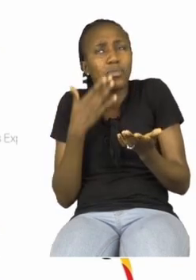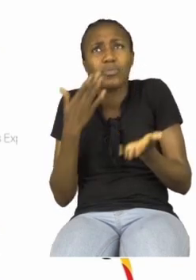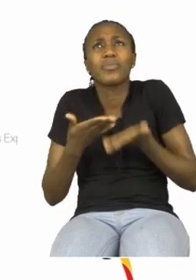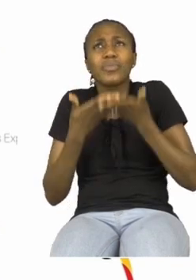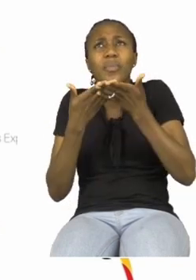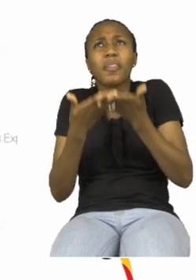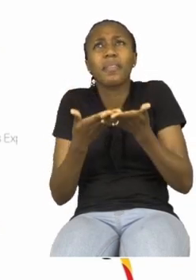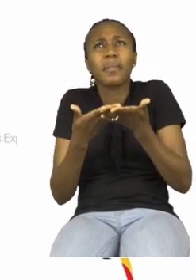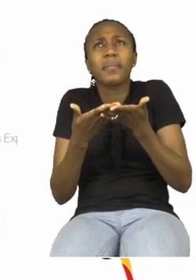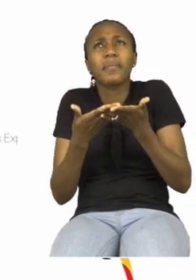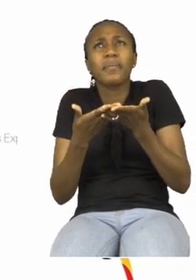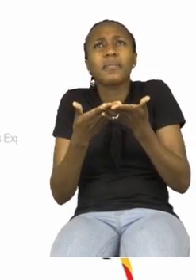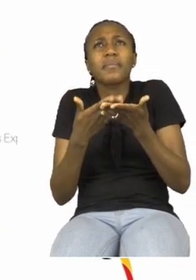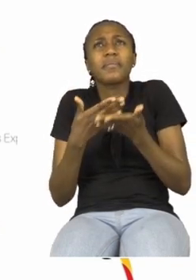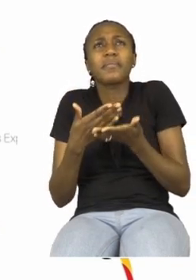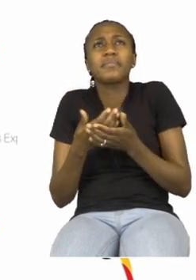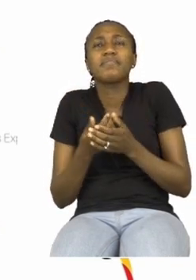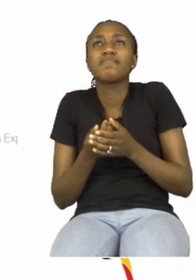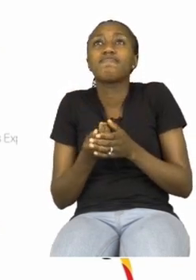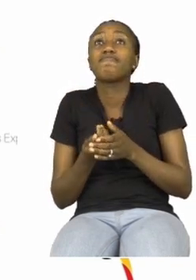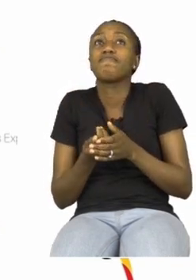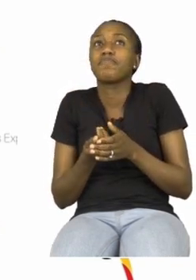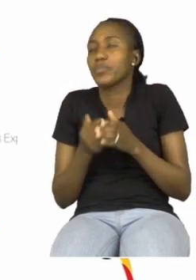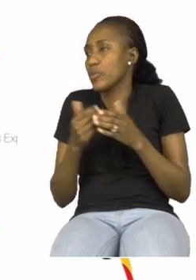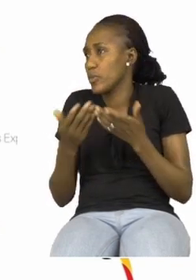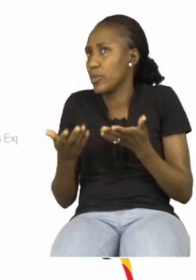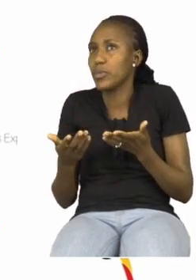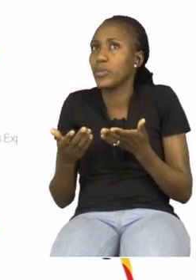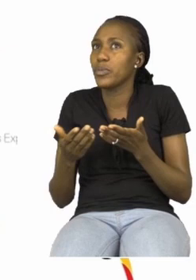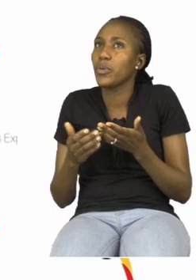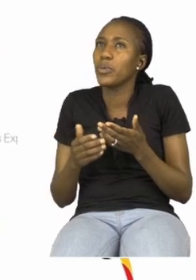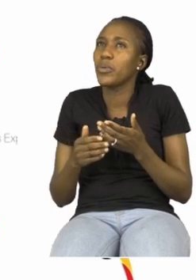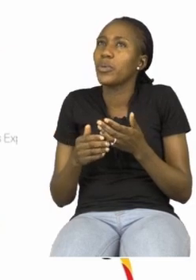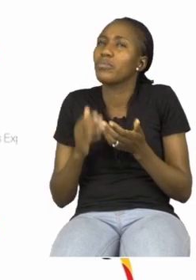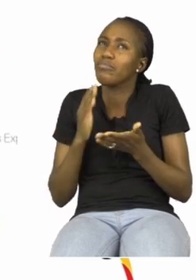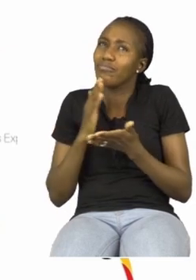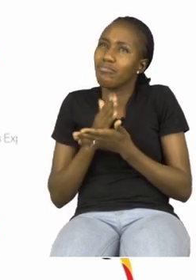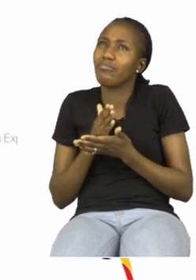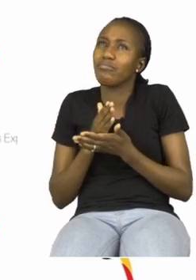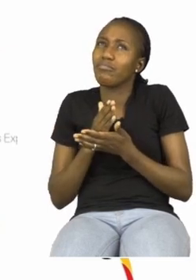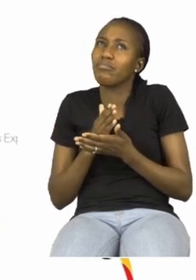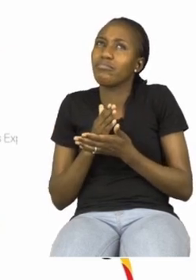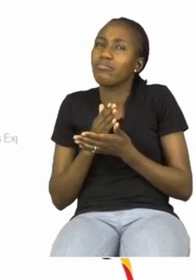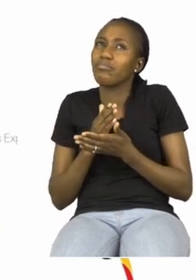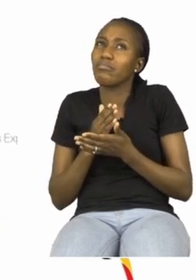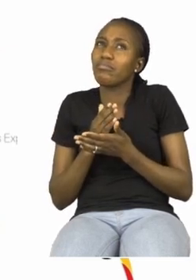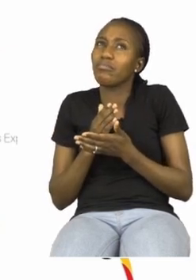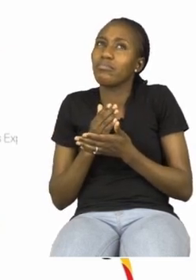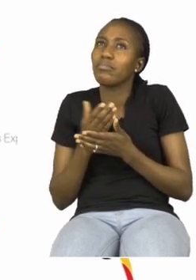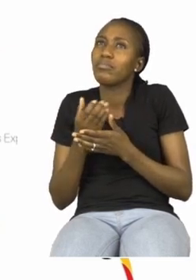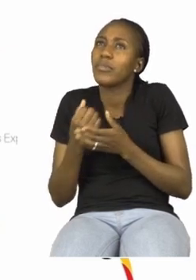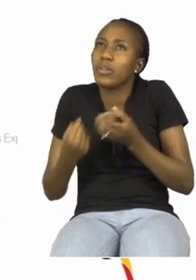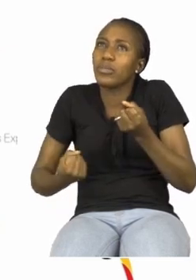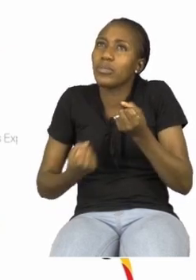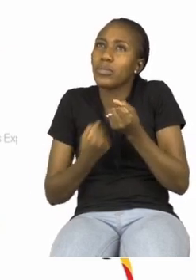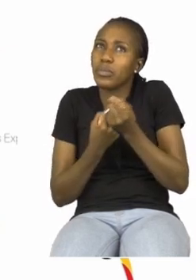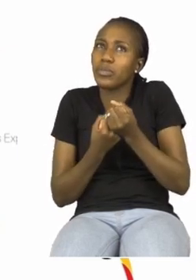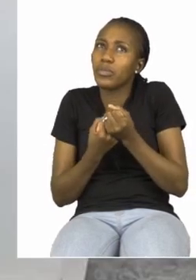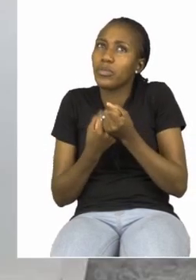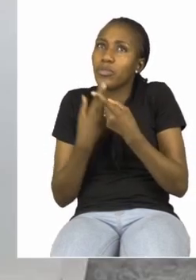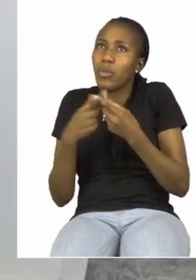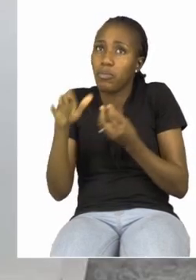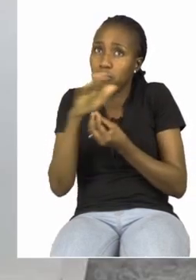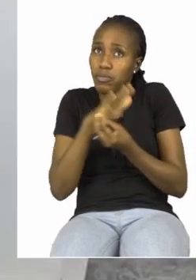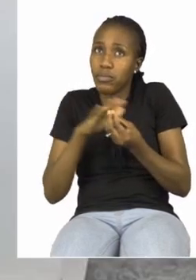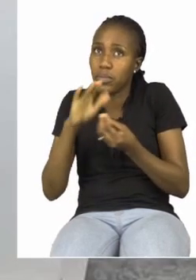through preparation as well sometimes? No, to be honest, I have had good support, really good support from my family, all